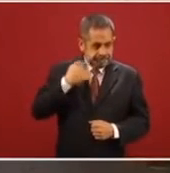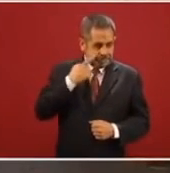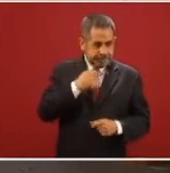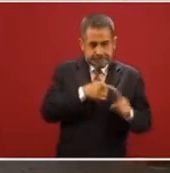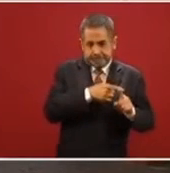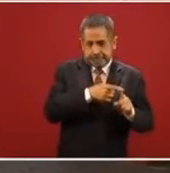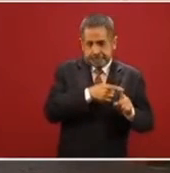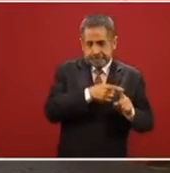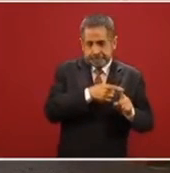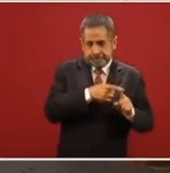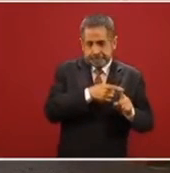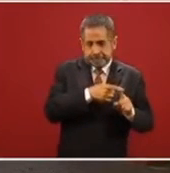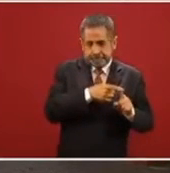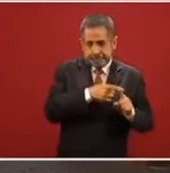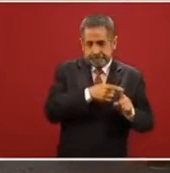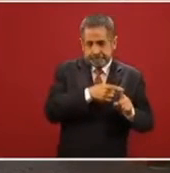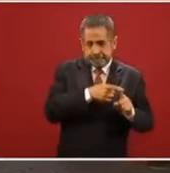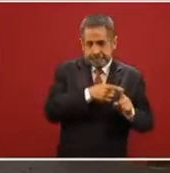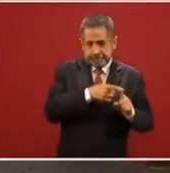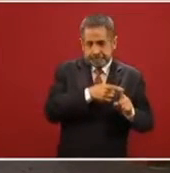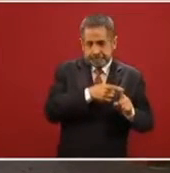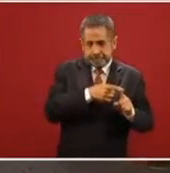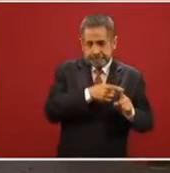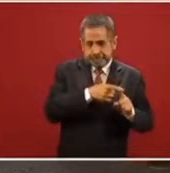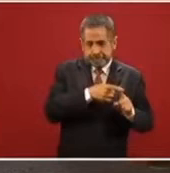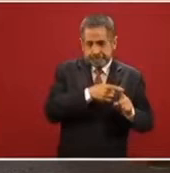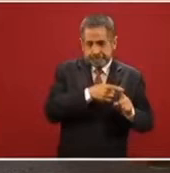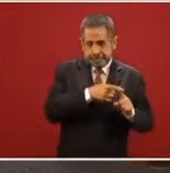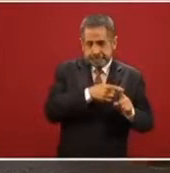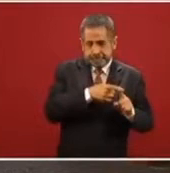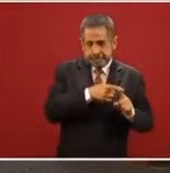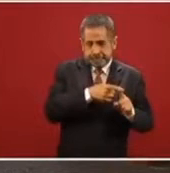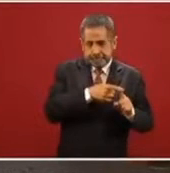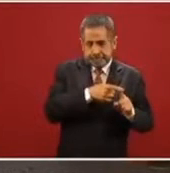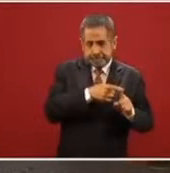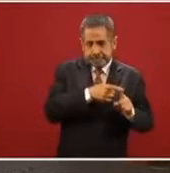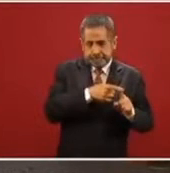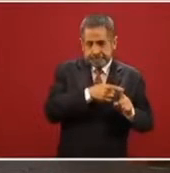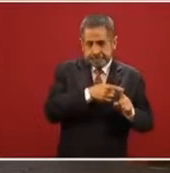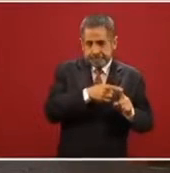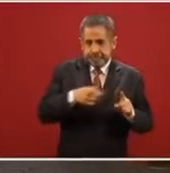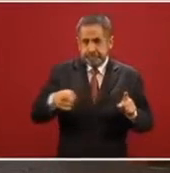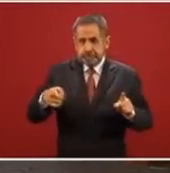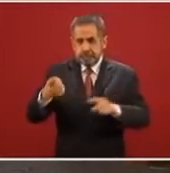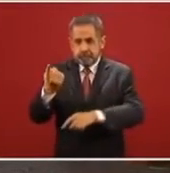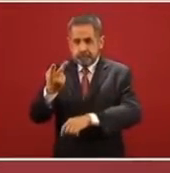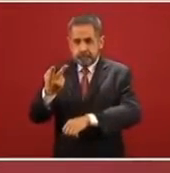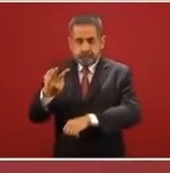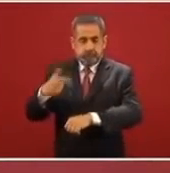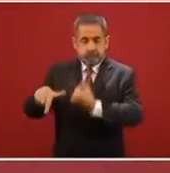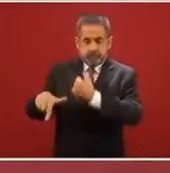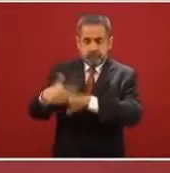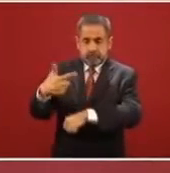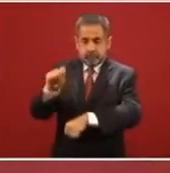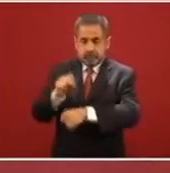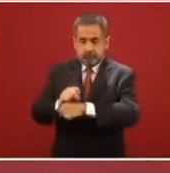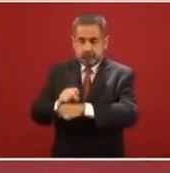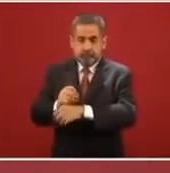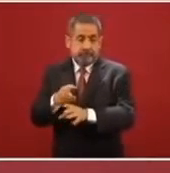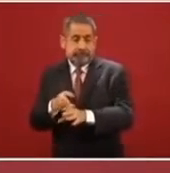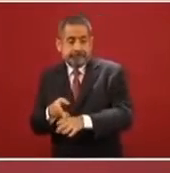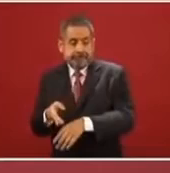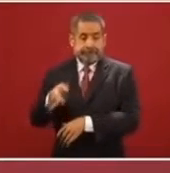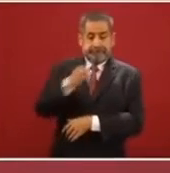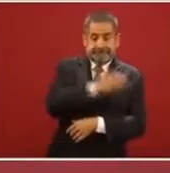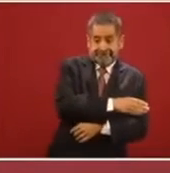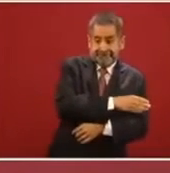demasiado temprano, And if you anticipate these measures too early, uno extingue o